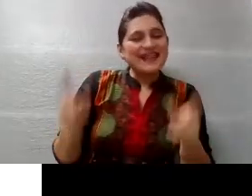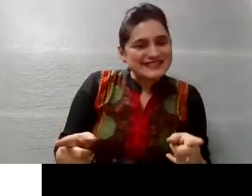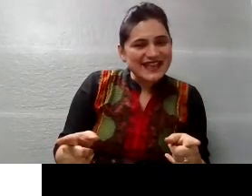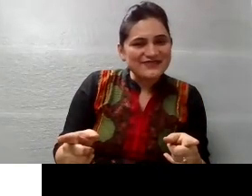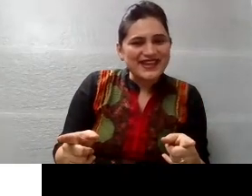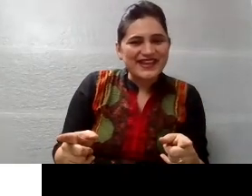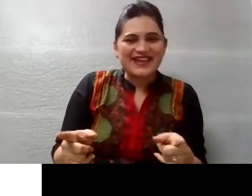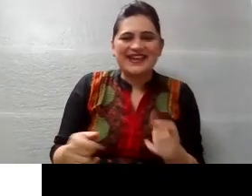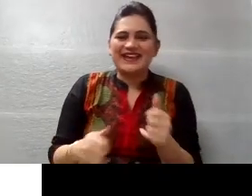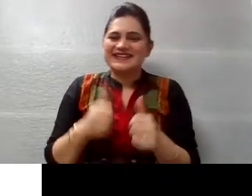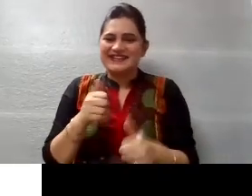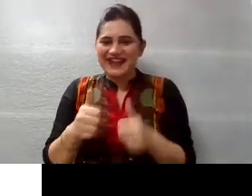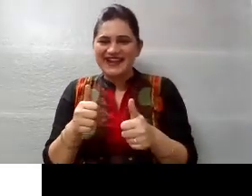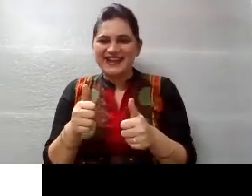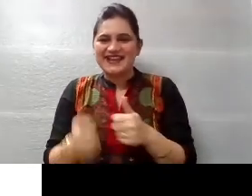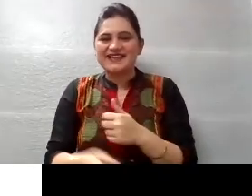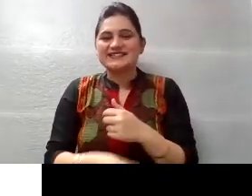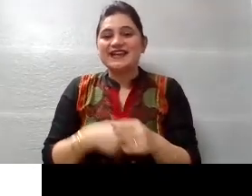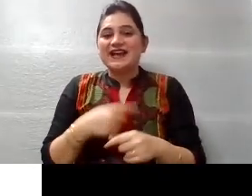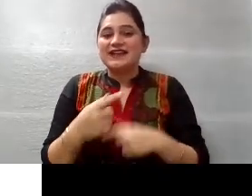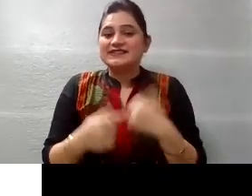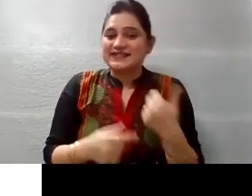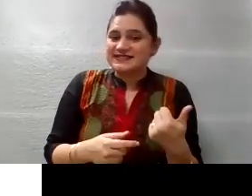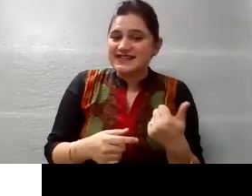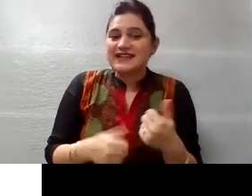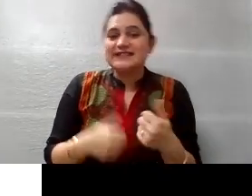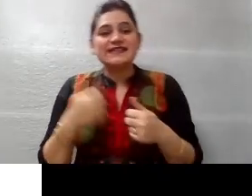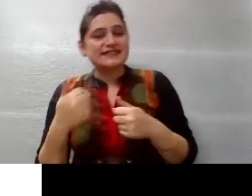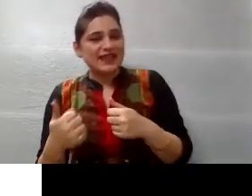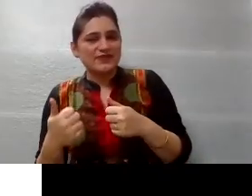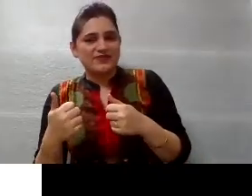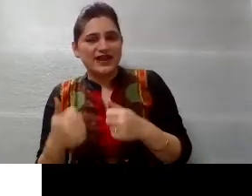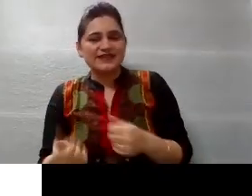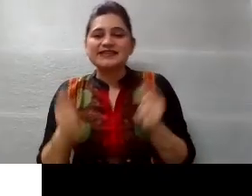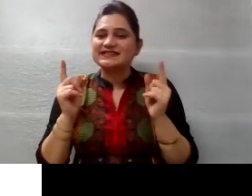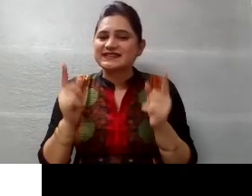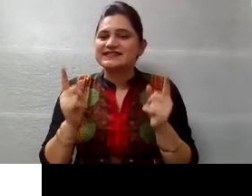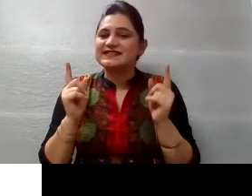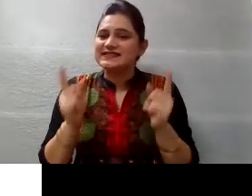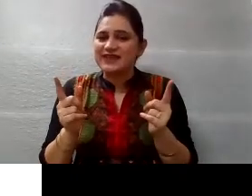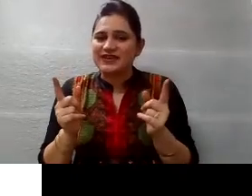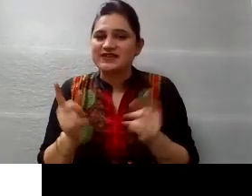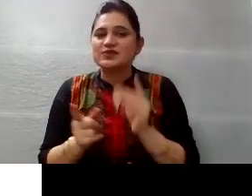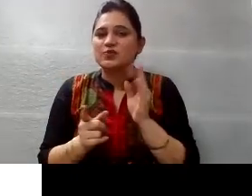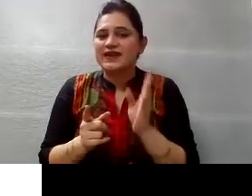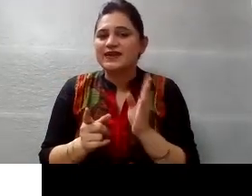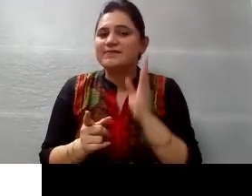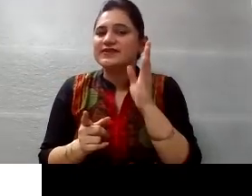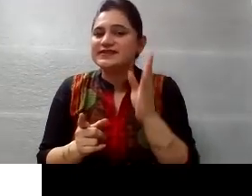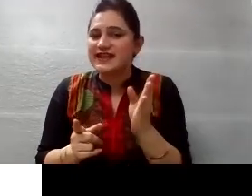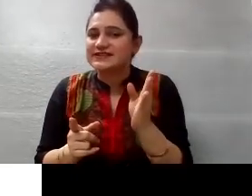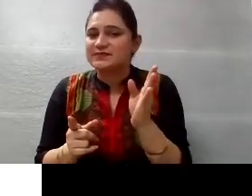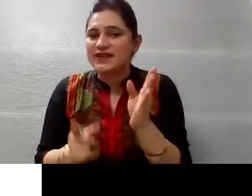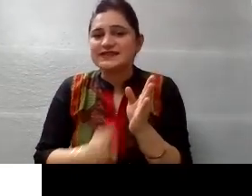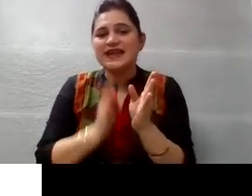Yes. Seven. Yes. And six tens, seven ones. 67. So one